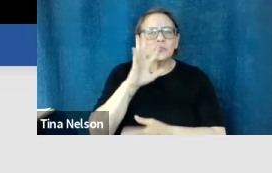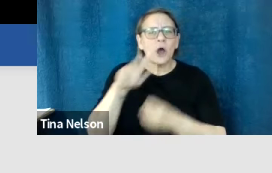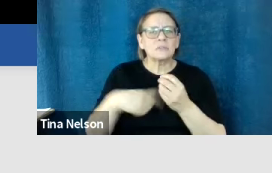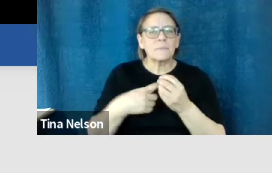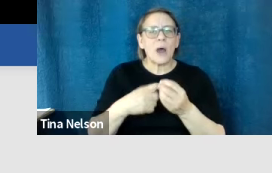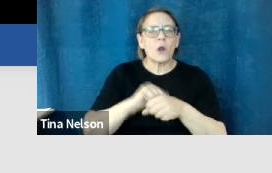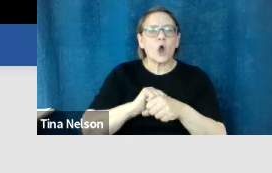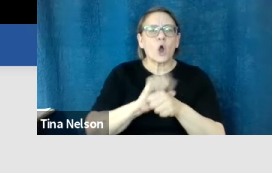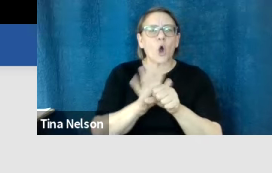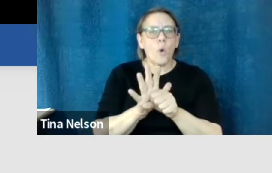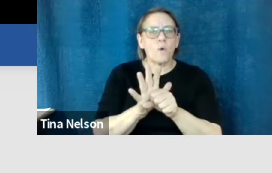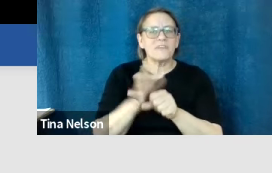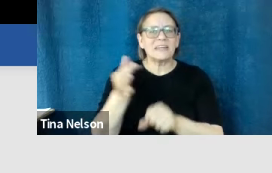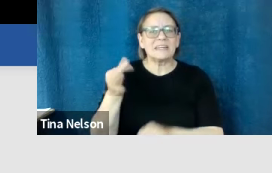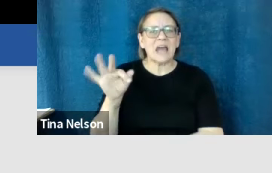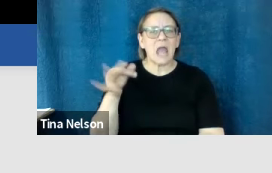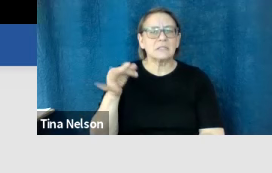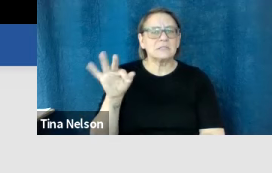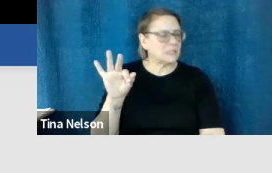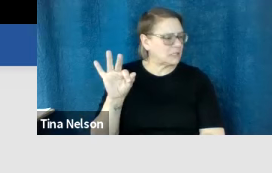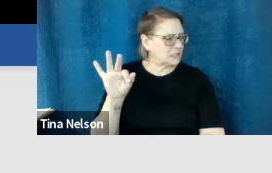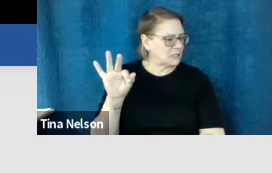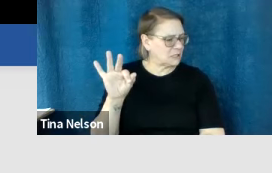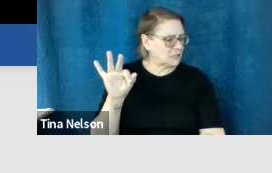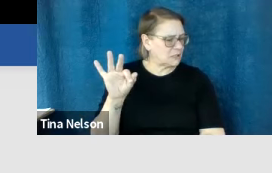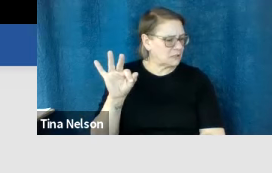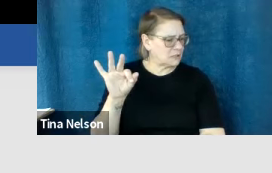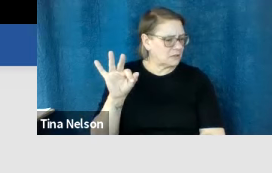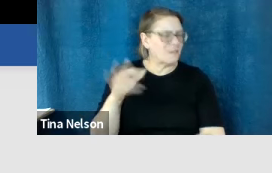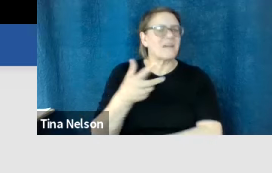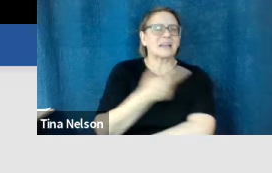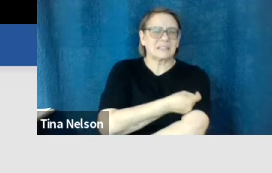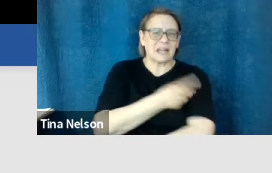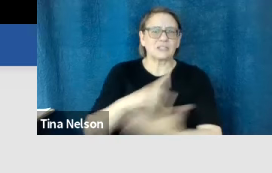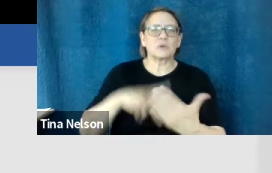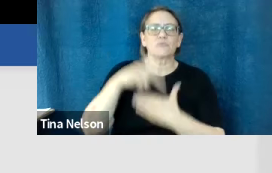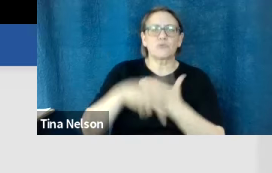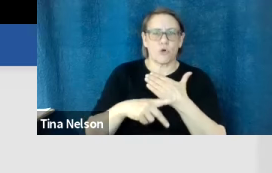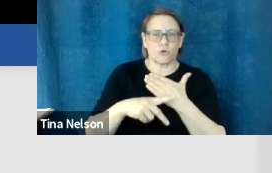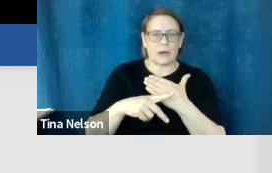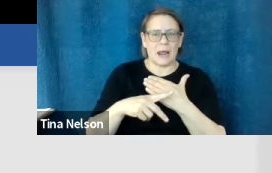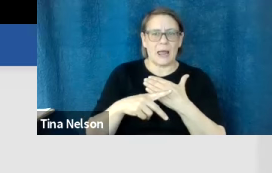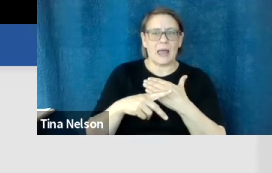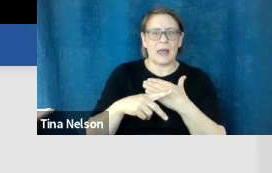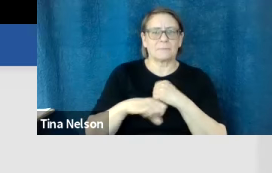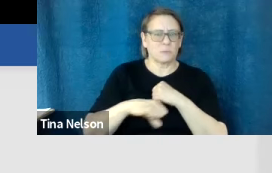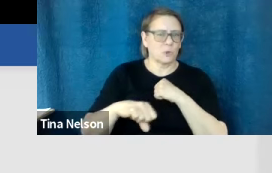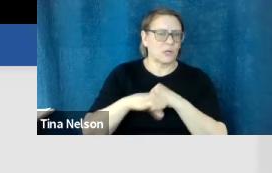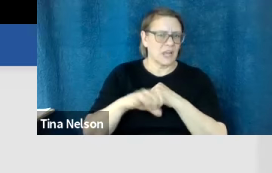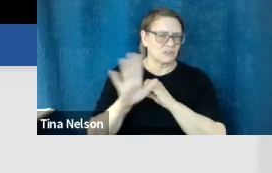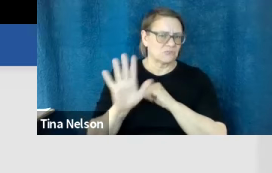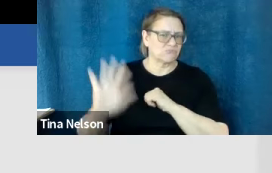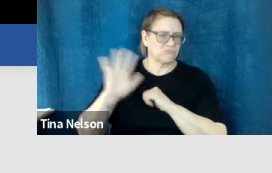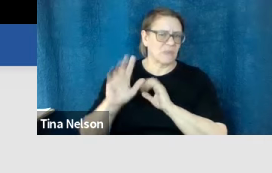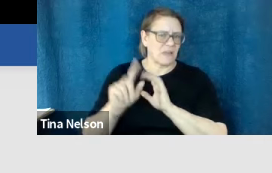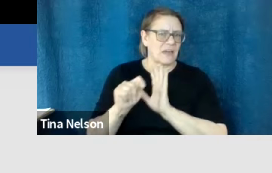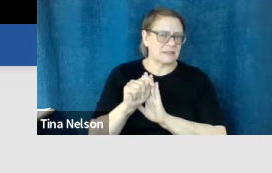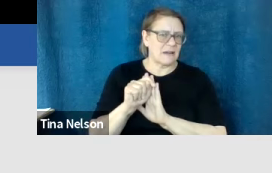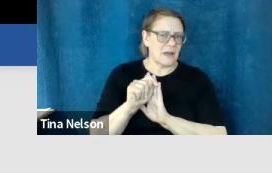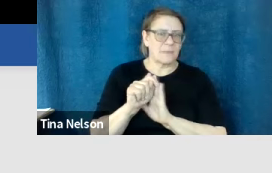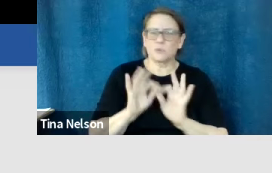COVID-19 vaccination program communication at the time, which was a